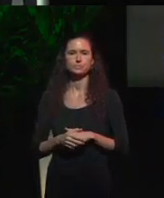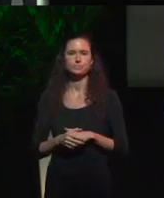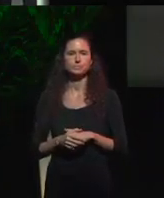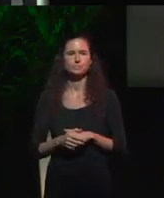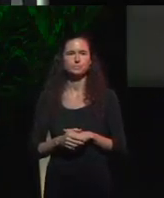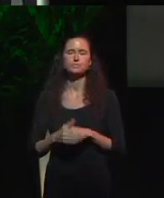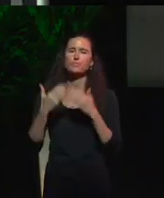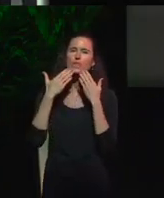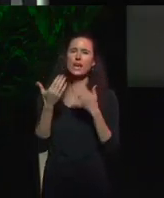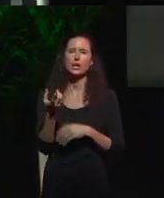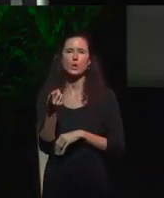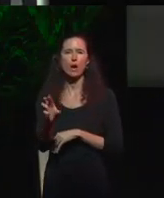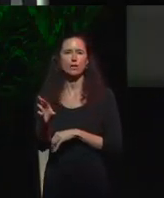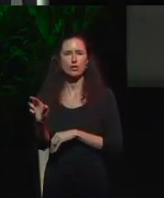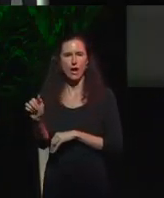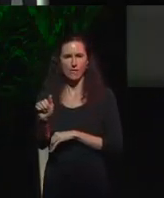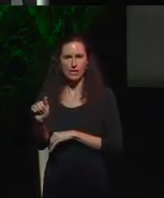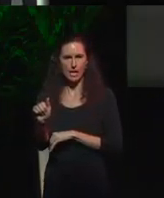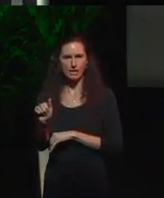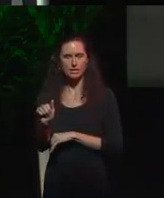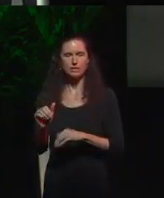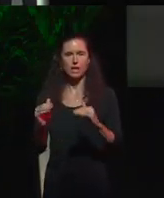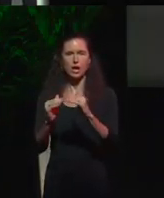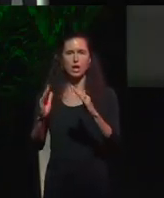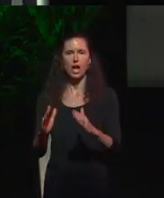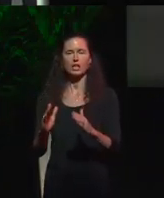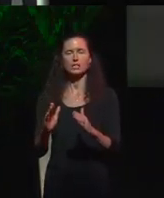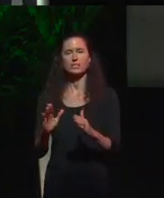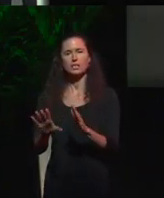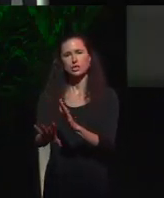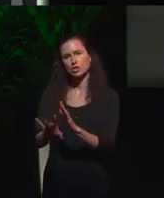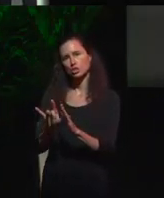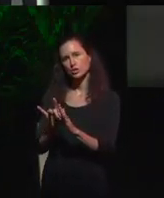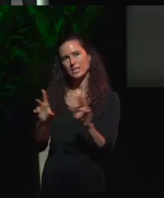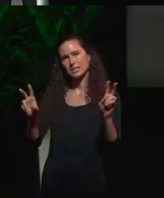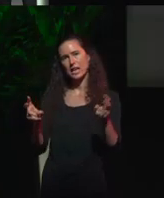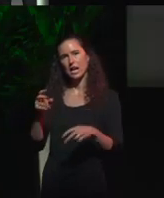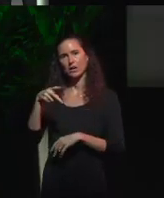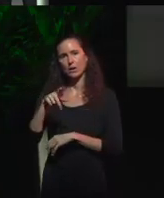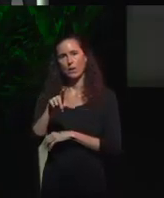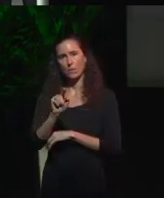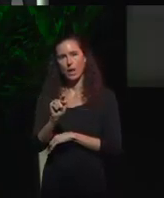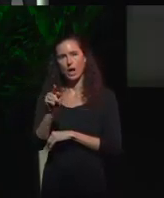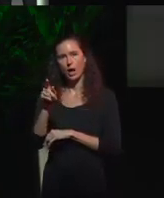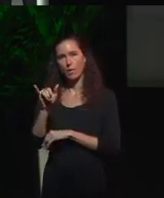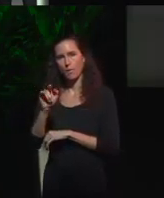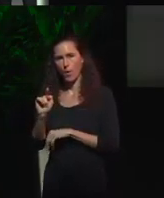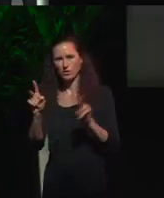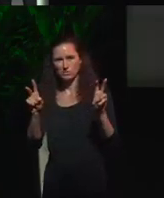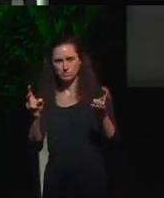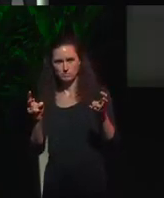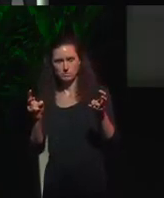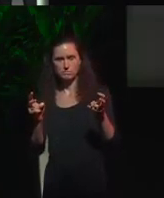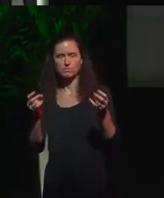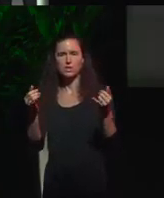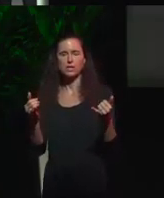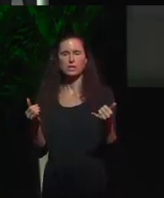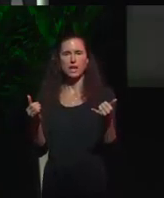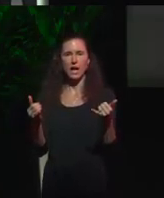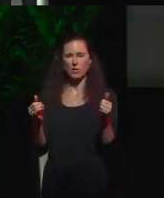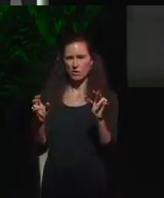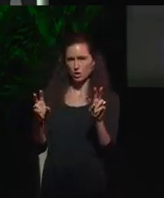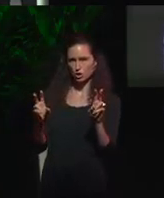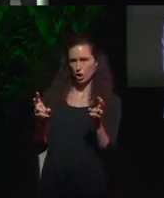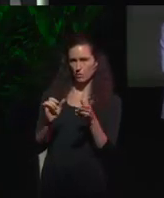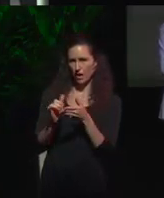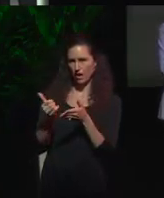Thank you, Dr. Abbandono. Colleagues, in choosing the title plot points for today's academic plenary, I'm co-opting a term that I